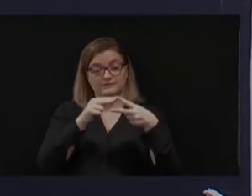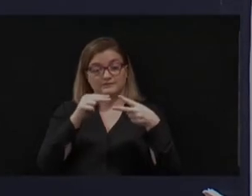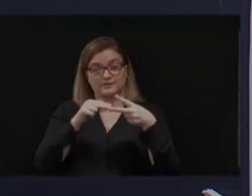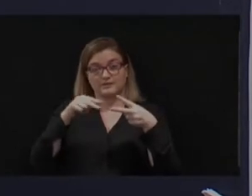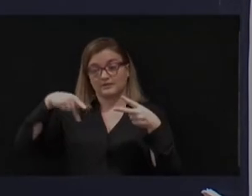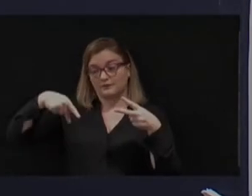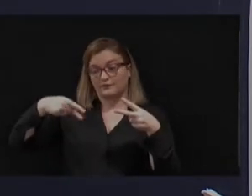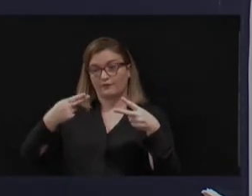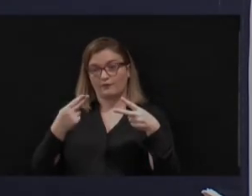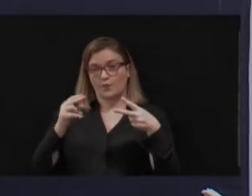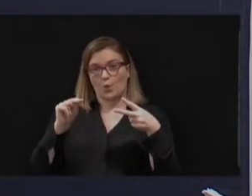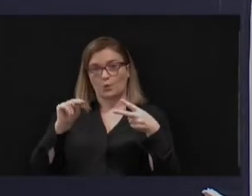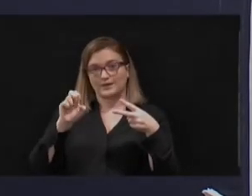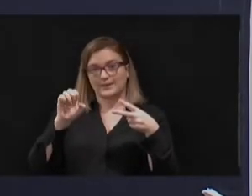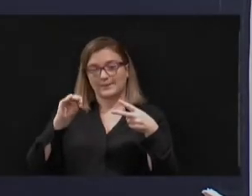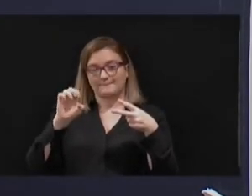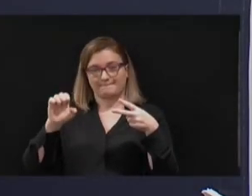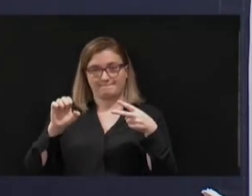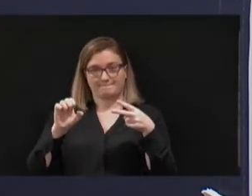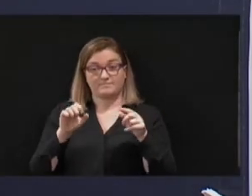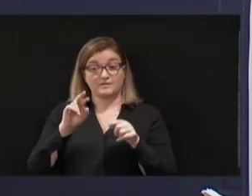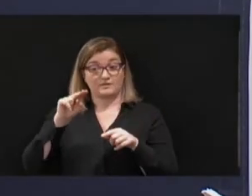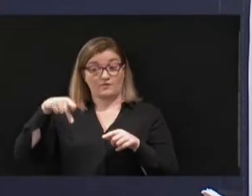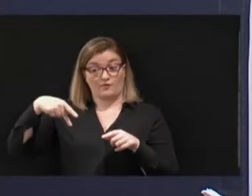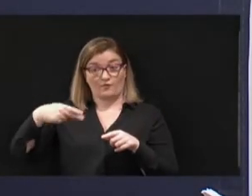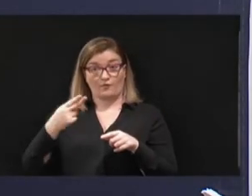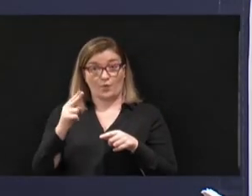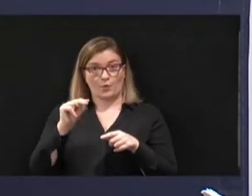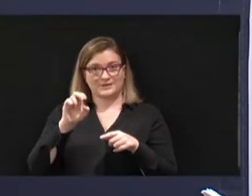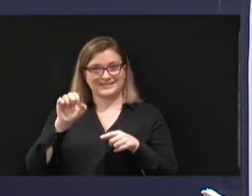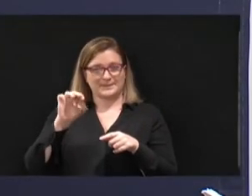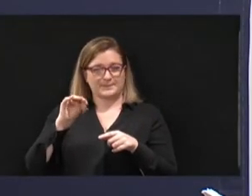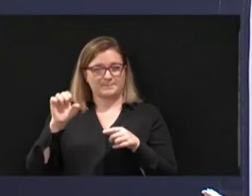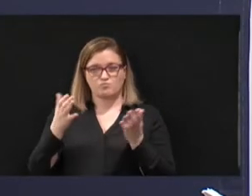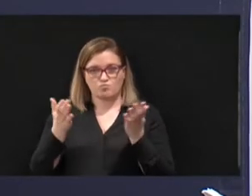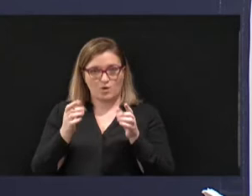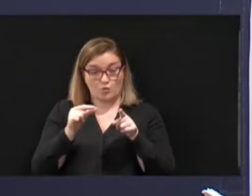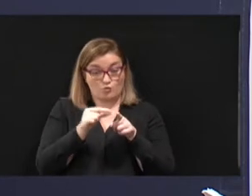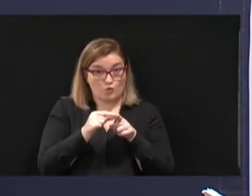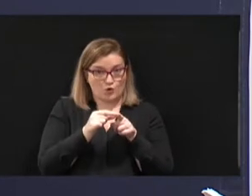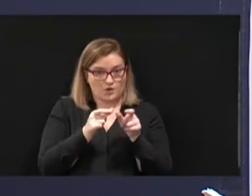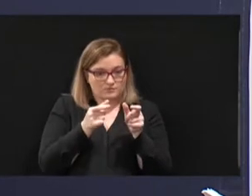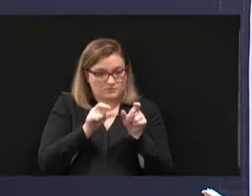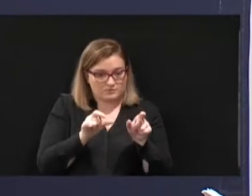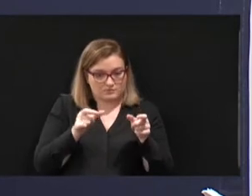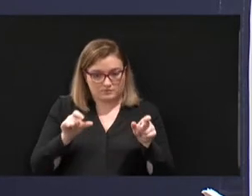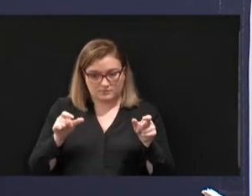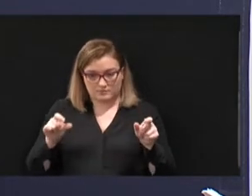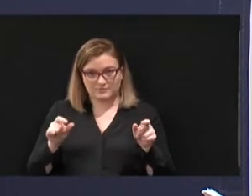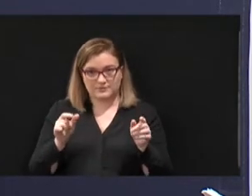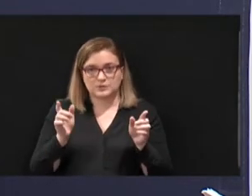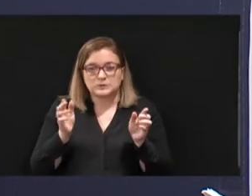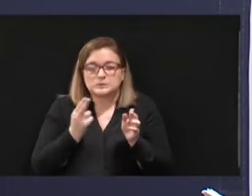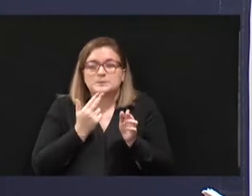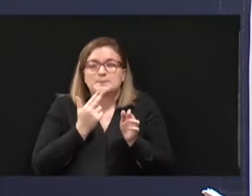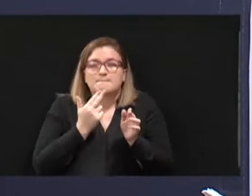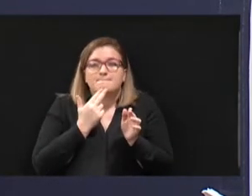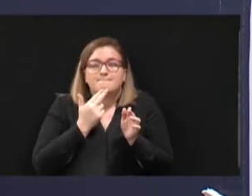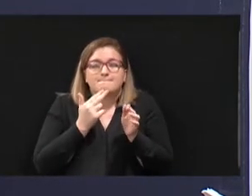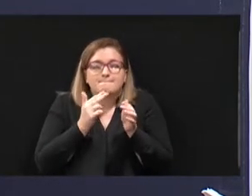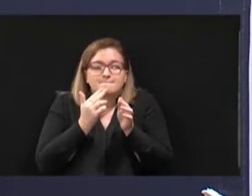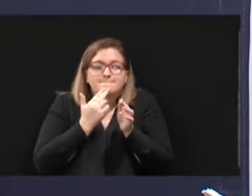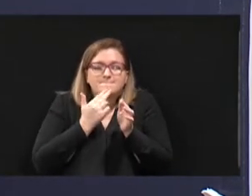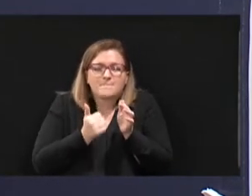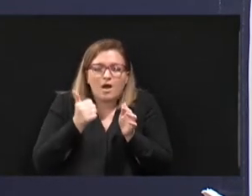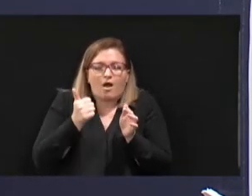A phoneme is the smallest unit of sound. You can experience a phoneme with your